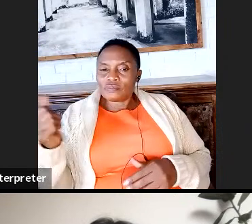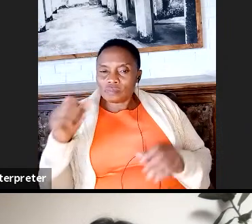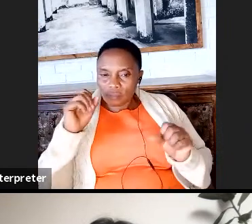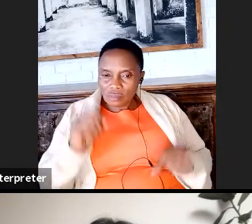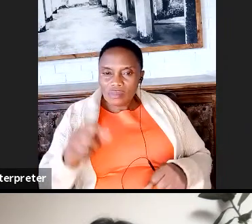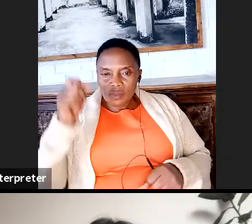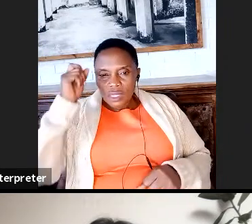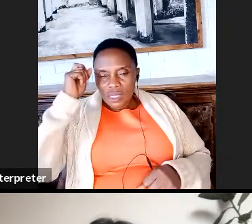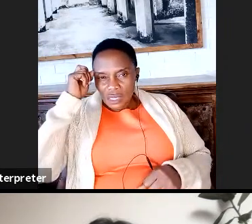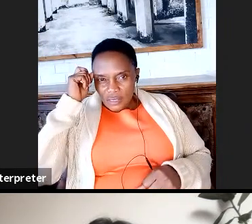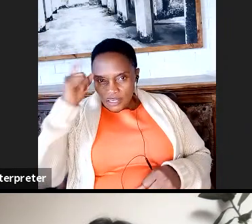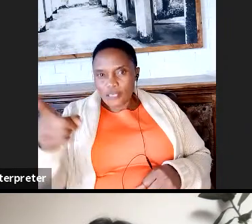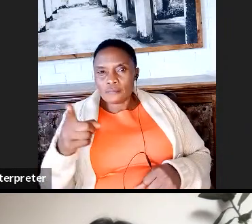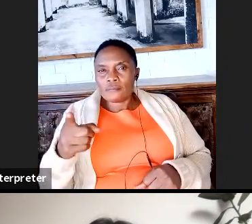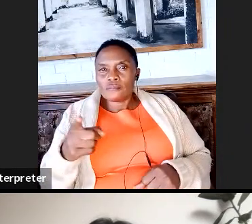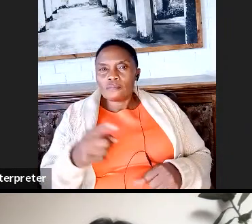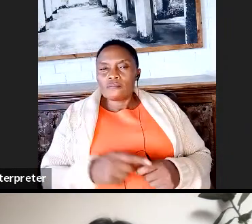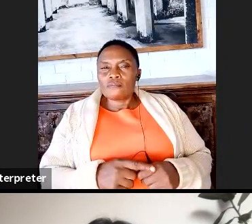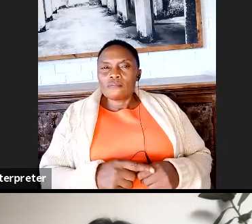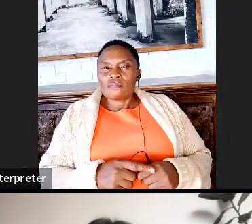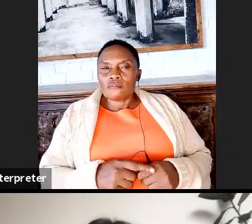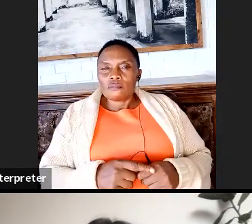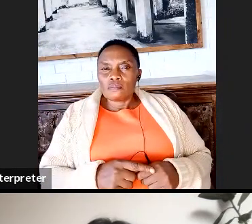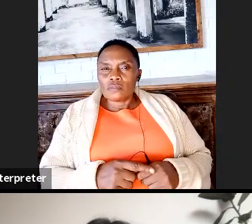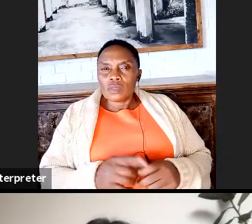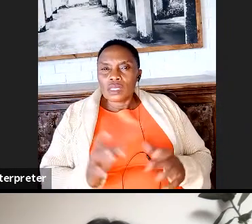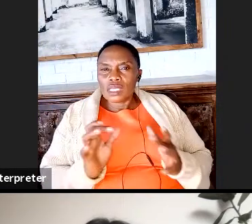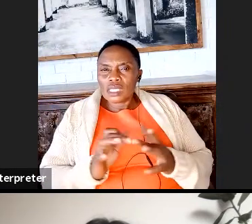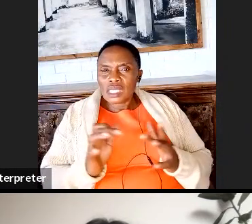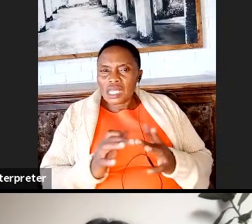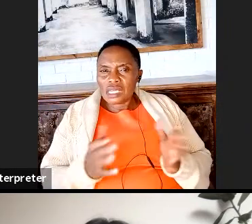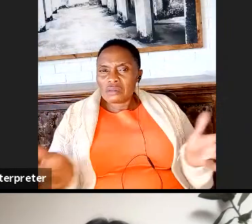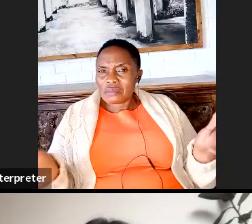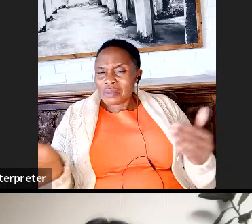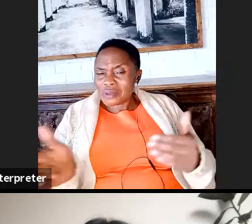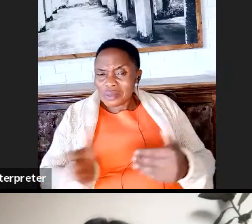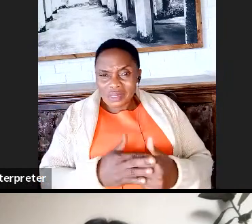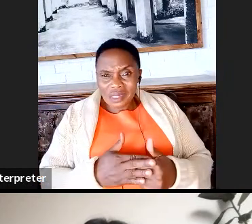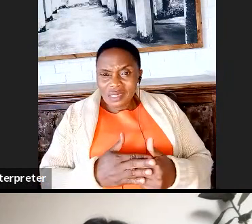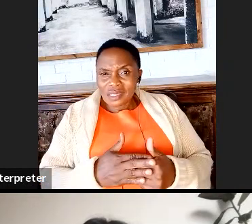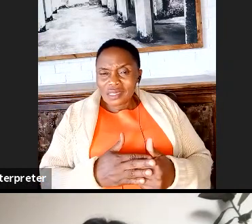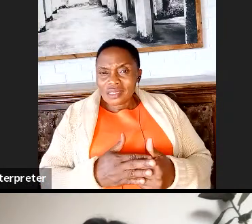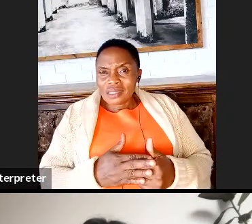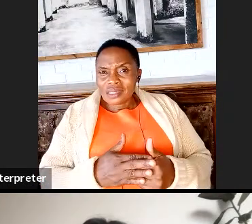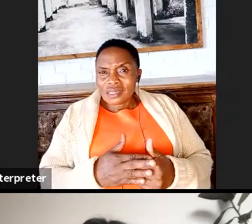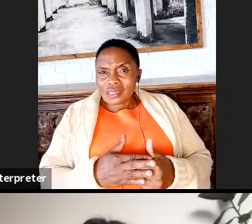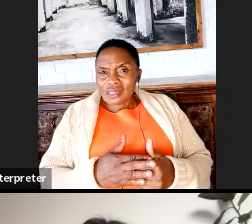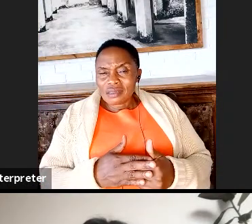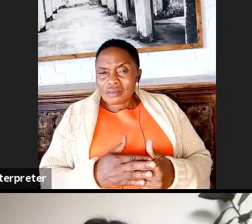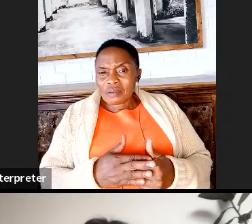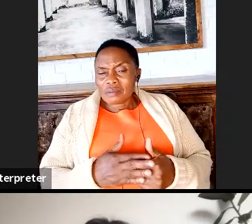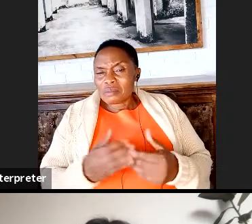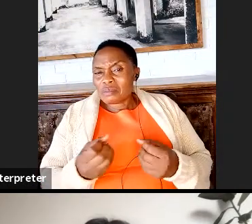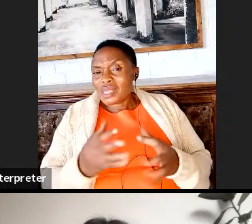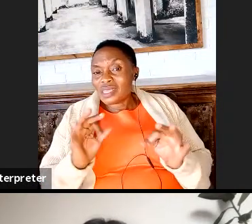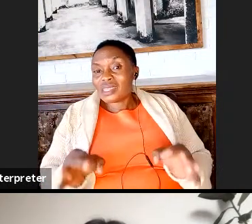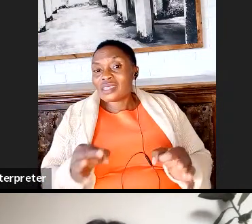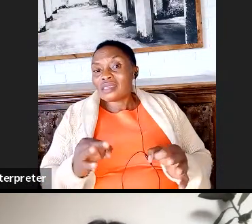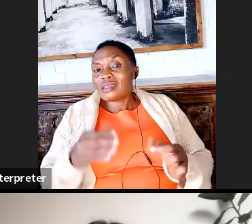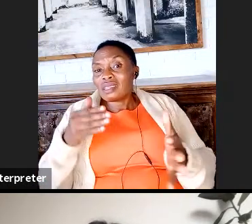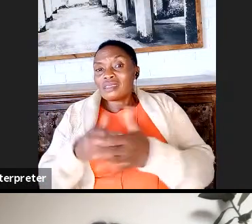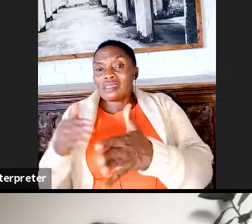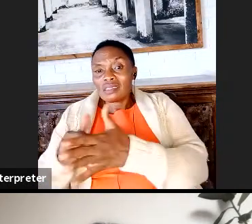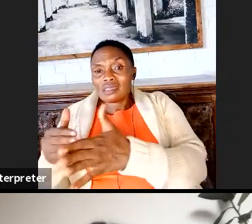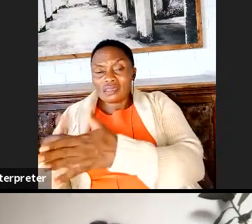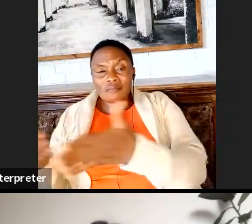of an internet shutdown, or the implications, for a number of things. So I think addressing those